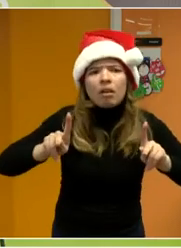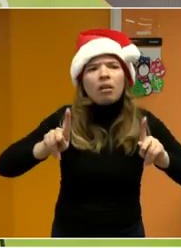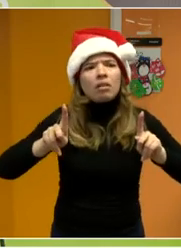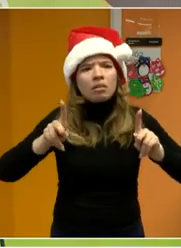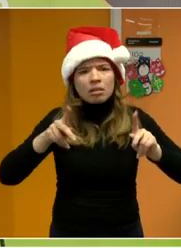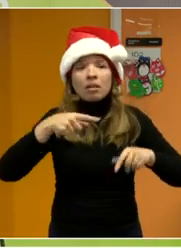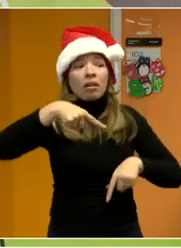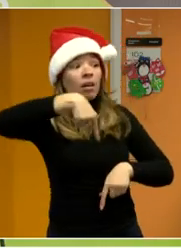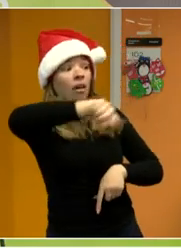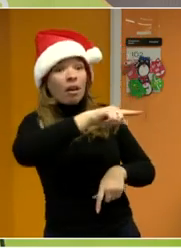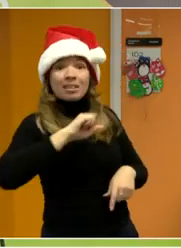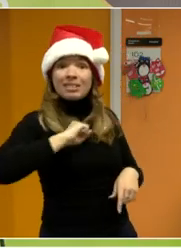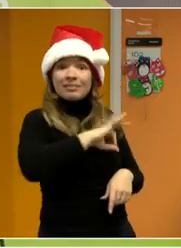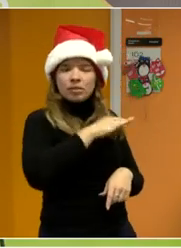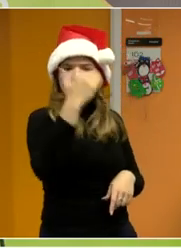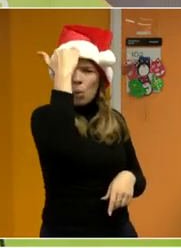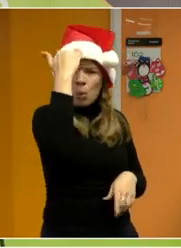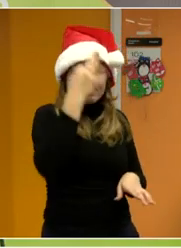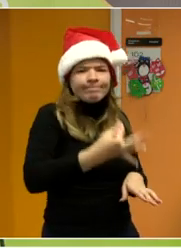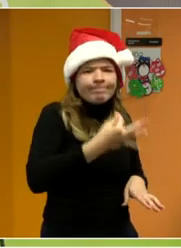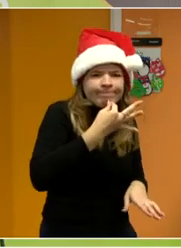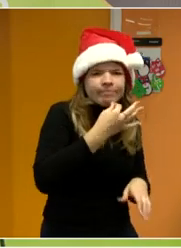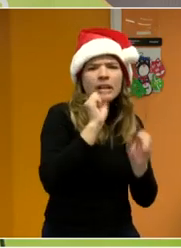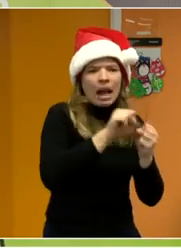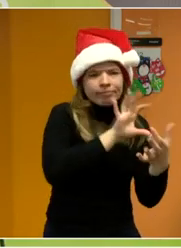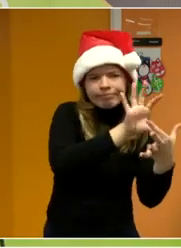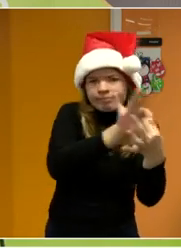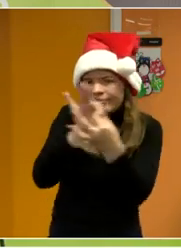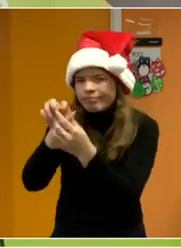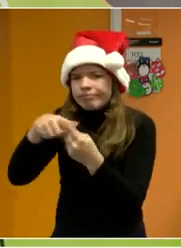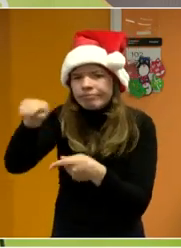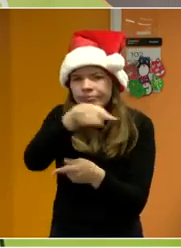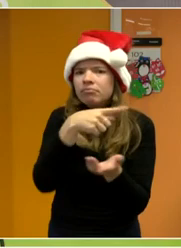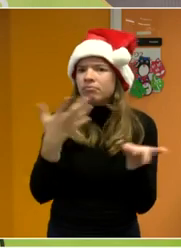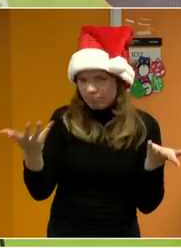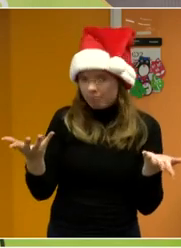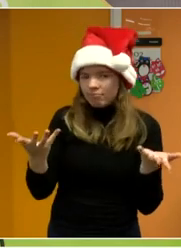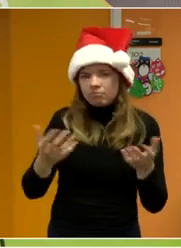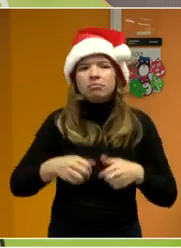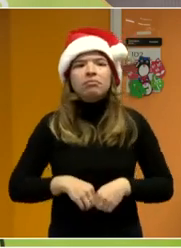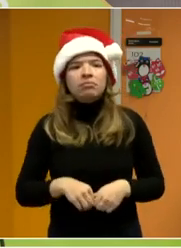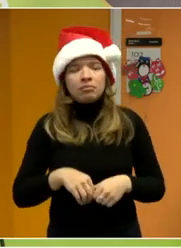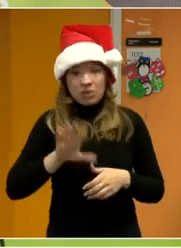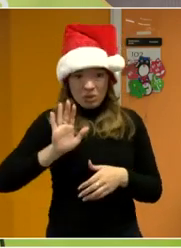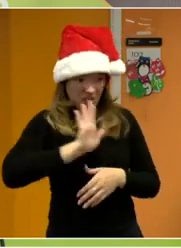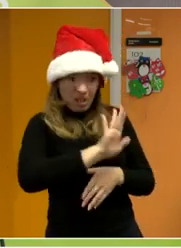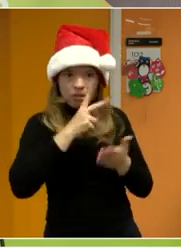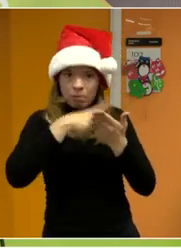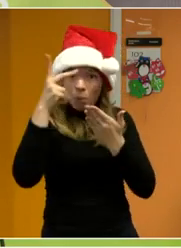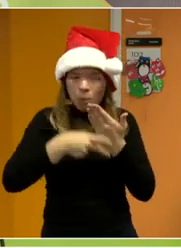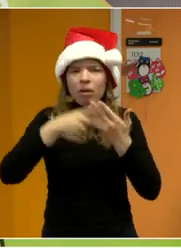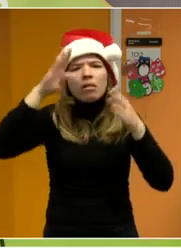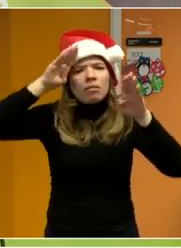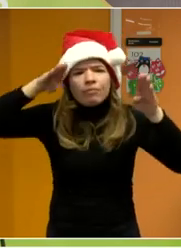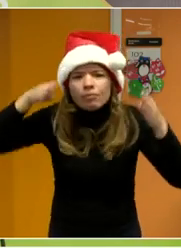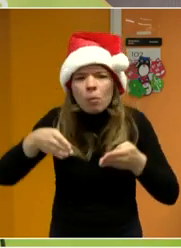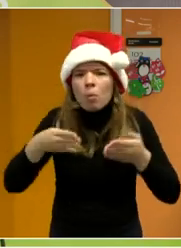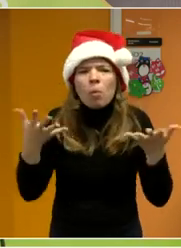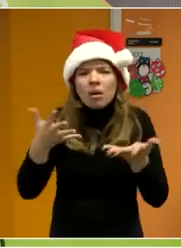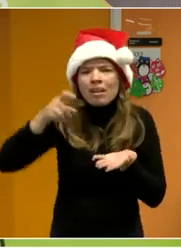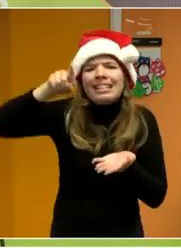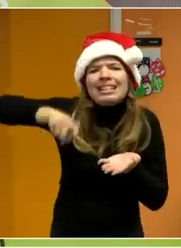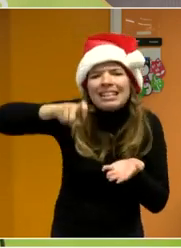in the community, and they are tailoring their programs for the very specific needs of young